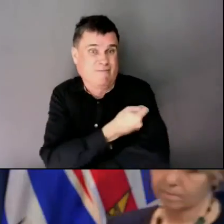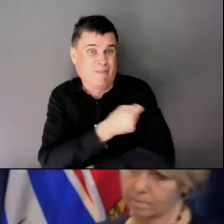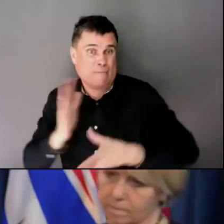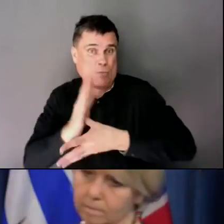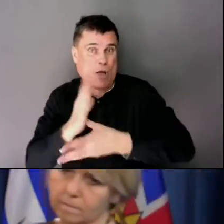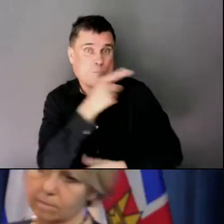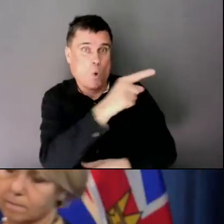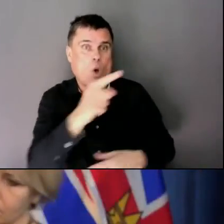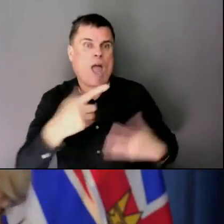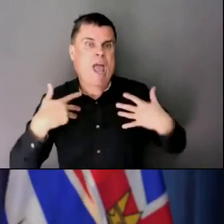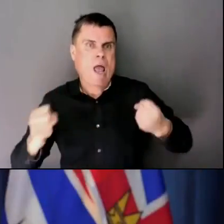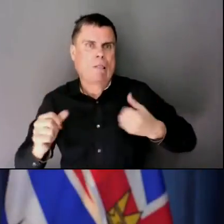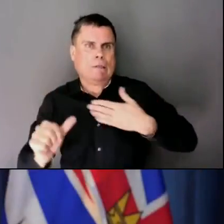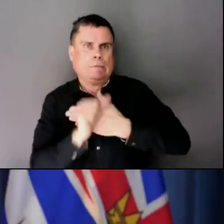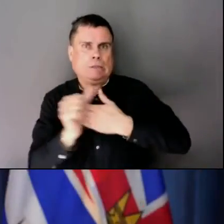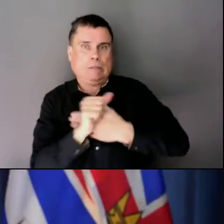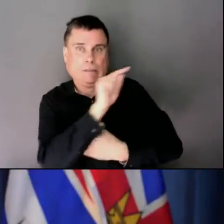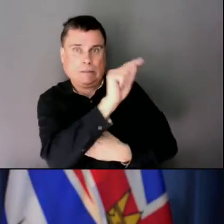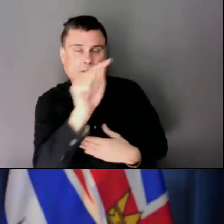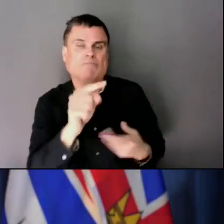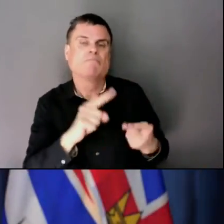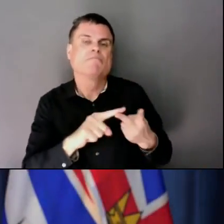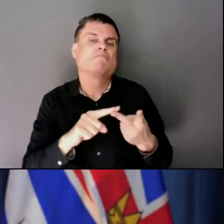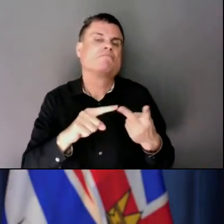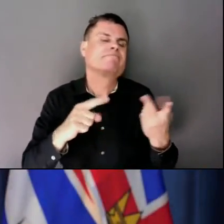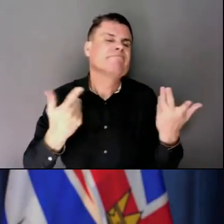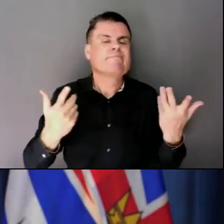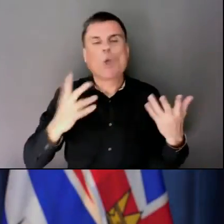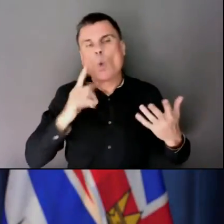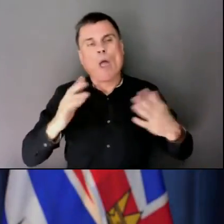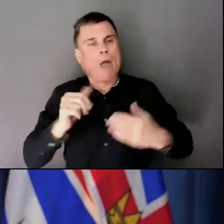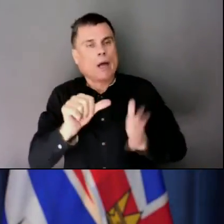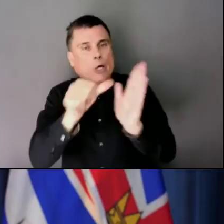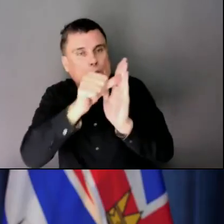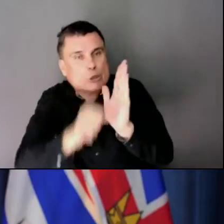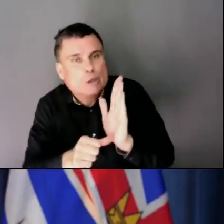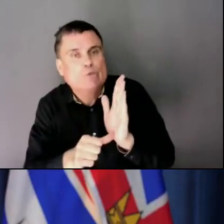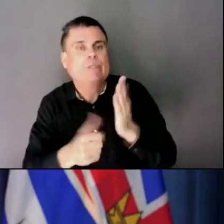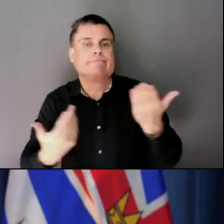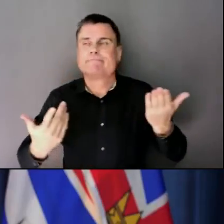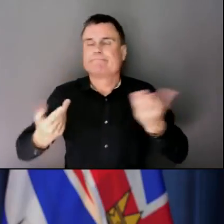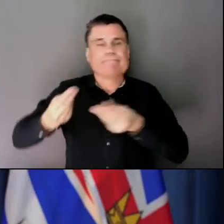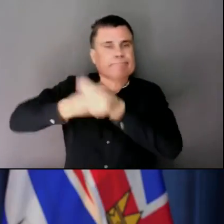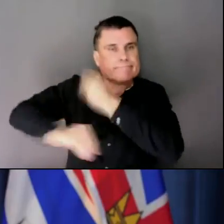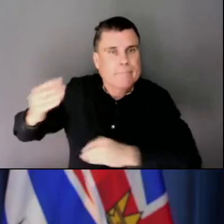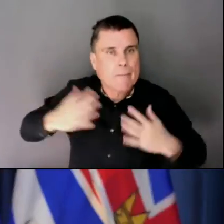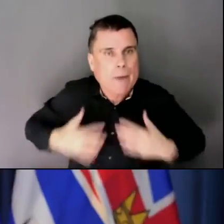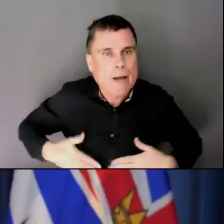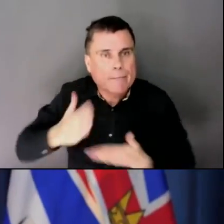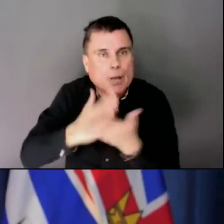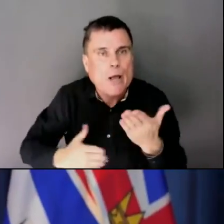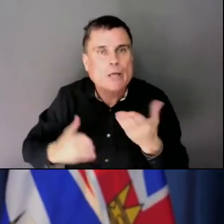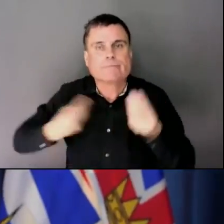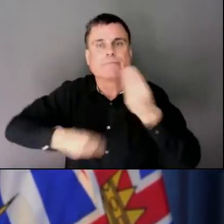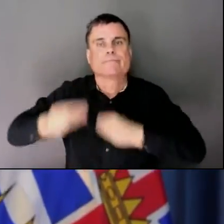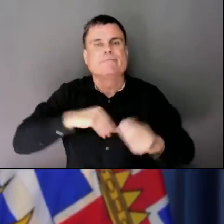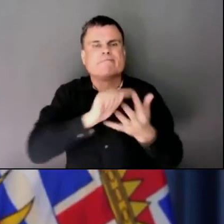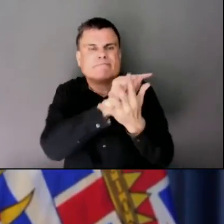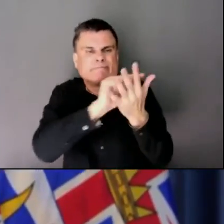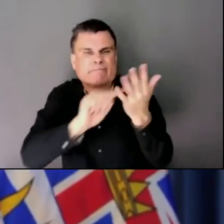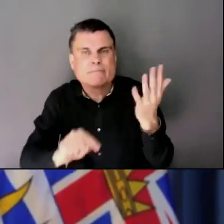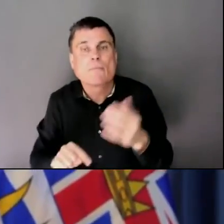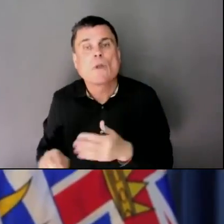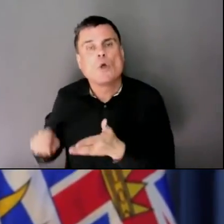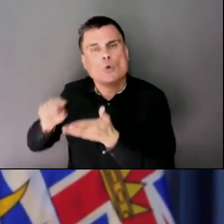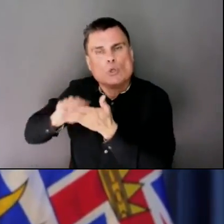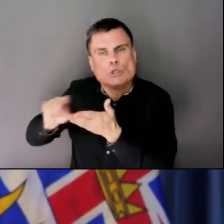immunotherapy, transplants, you said you weren't sure. So I'm wondering, because trials hadn't been run on those types of populations, so what have you learned since then? And I'm guessing it's from